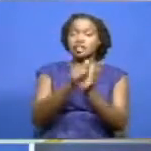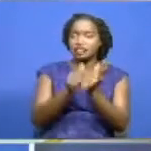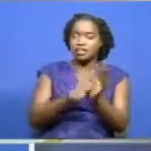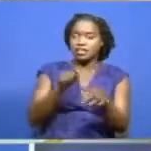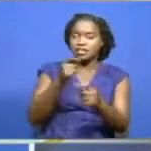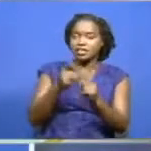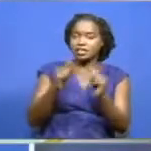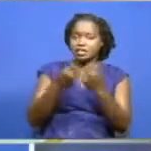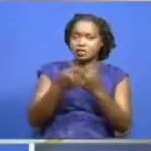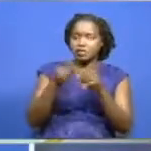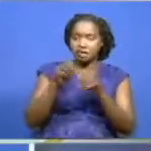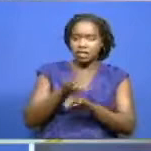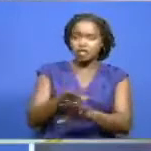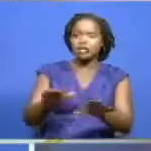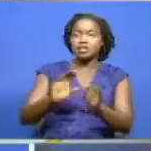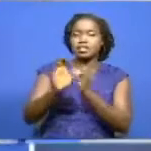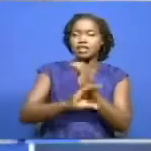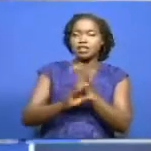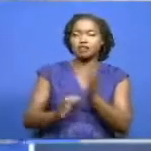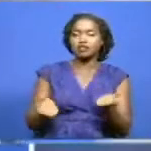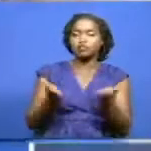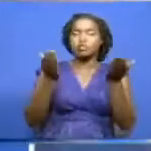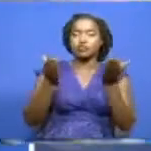over the country to beef up security.